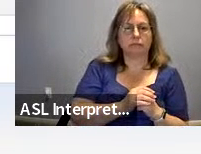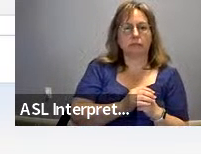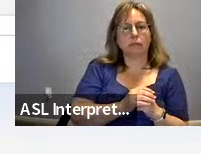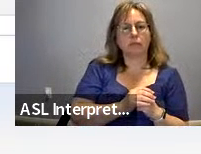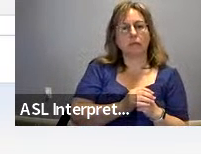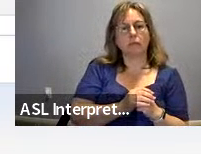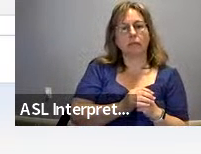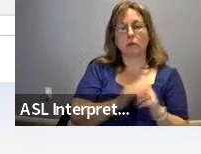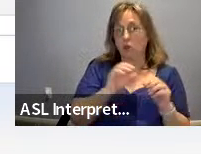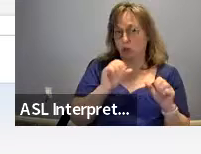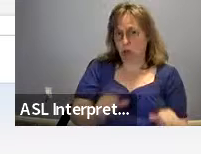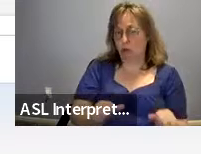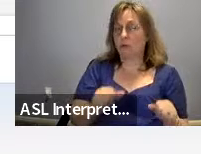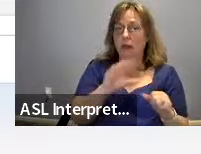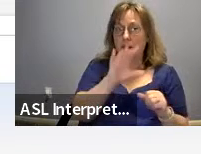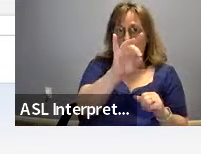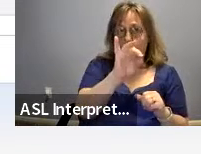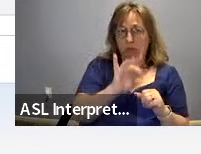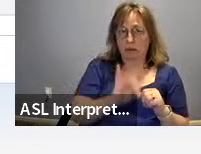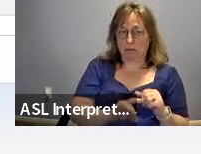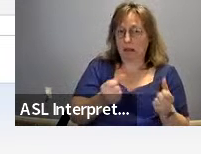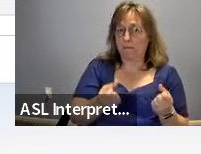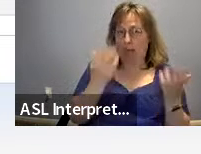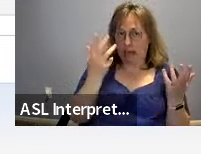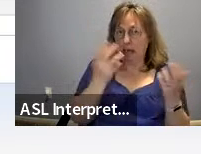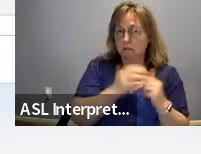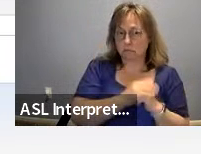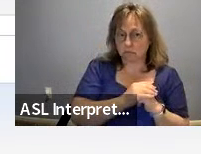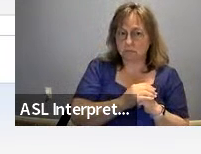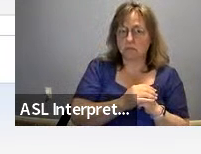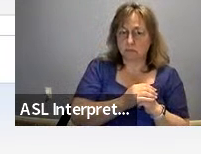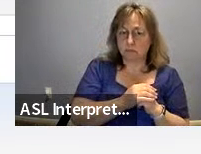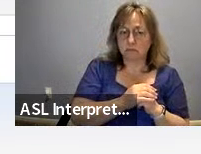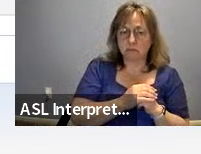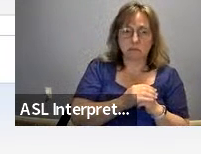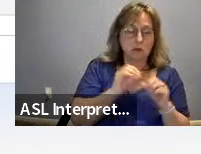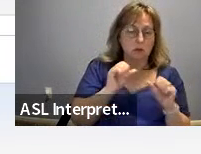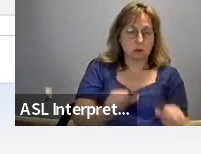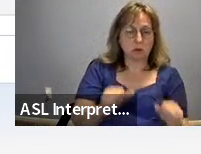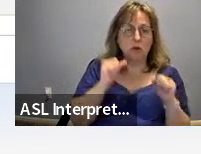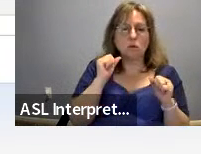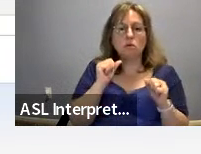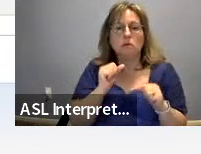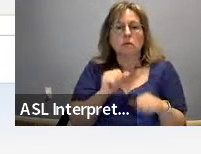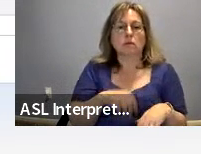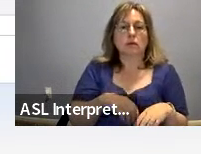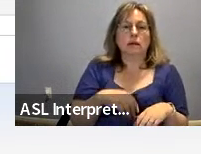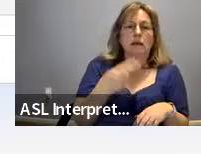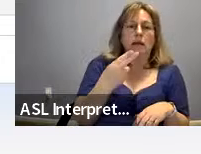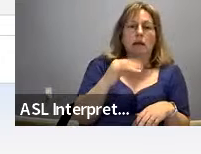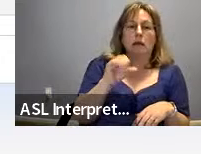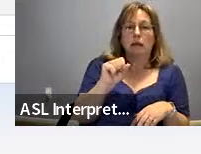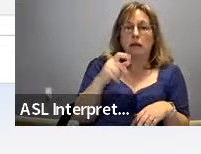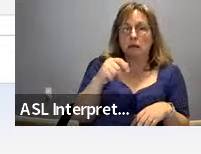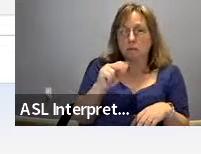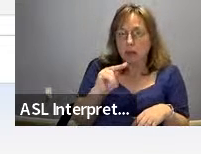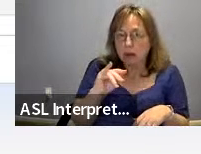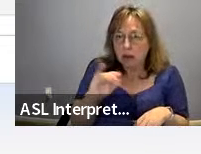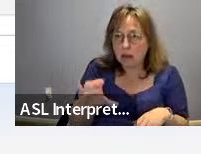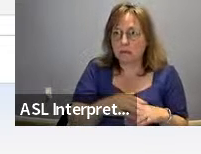You can choose multiple categories under Hispanic. If you choose non-Hispanic Latino, it'd be the only option